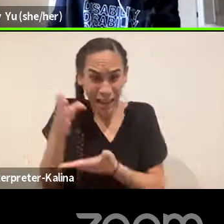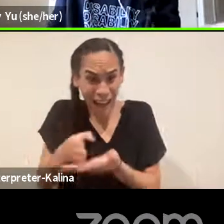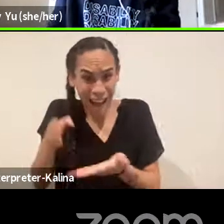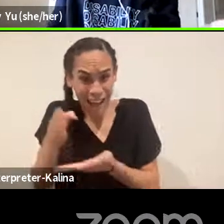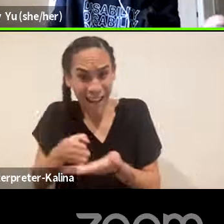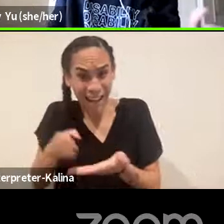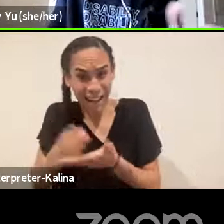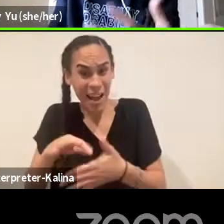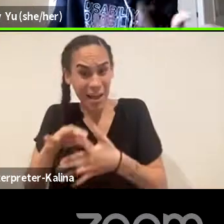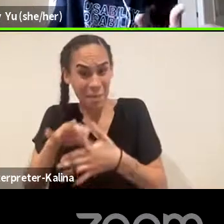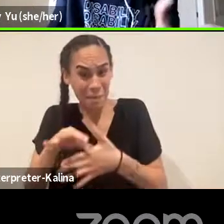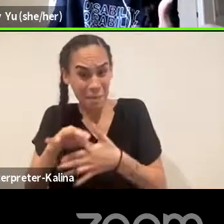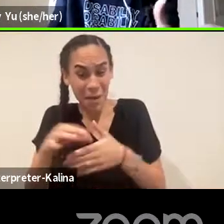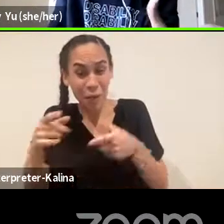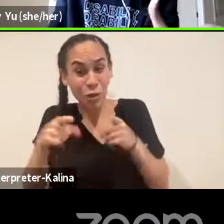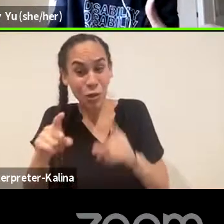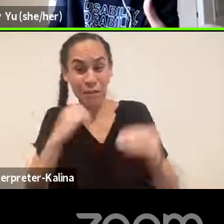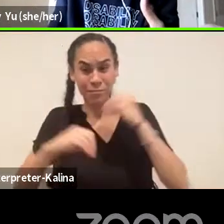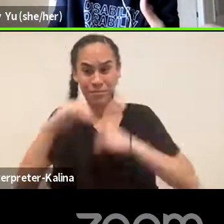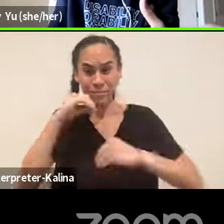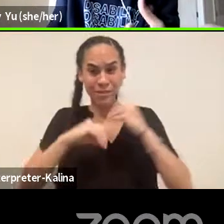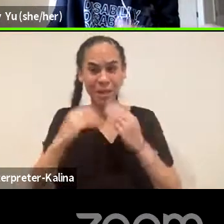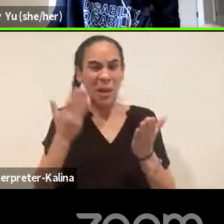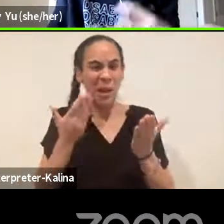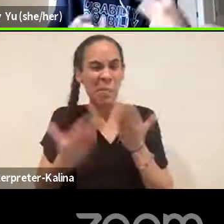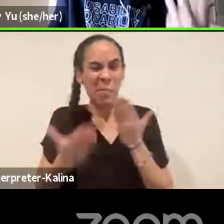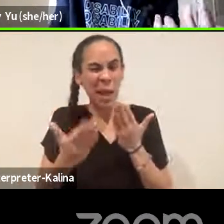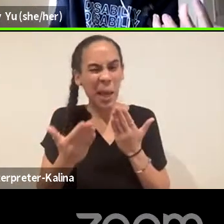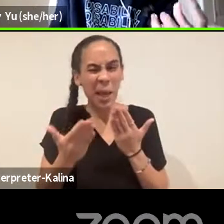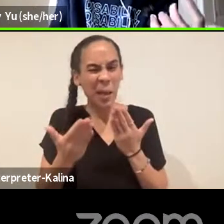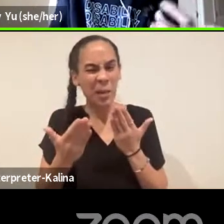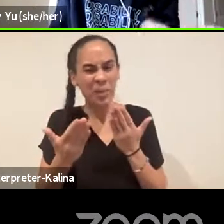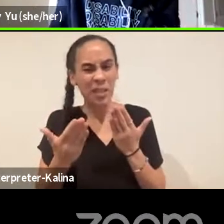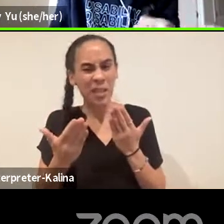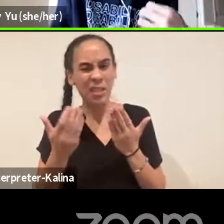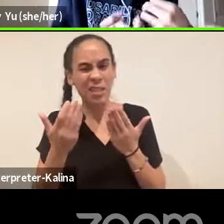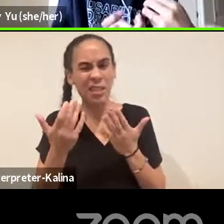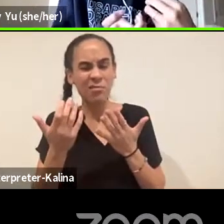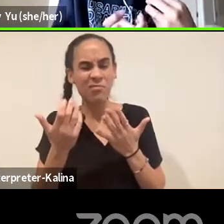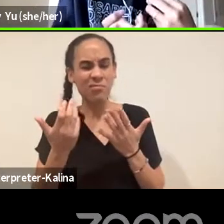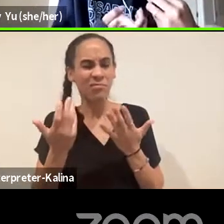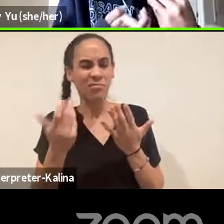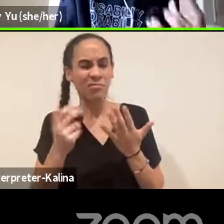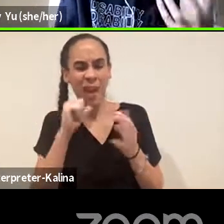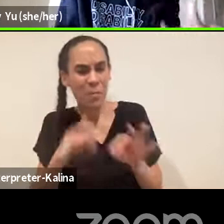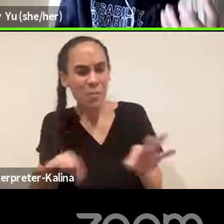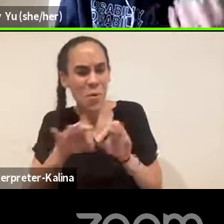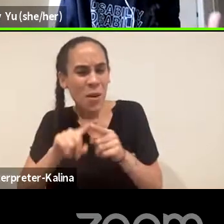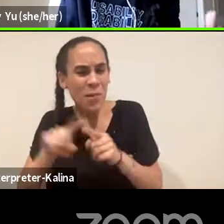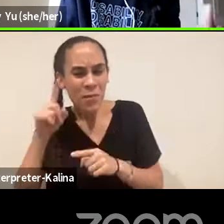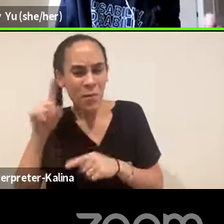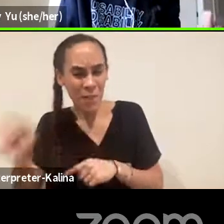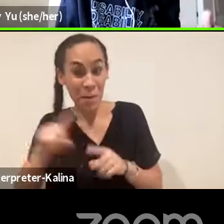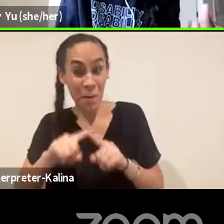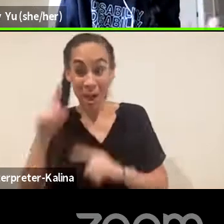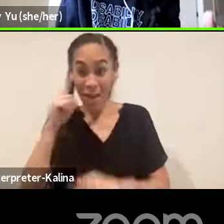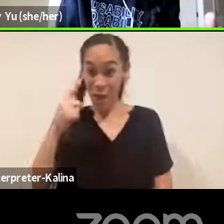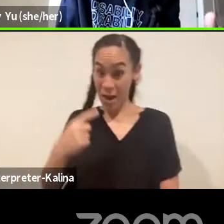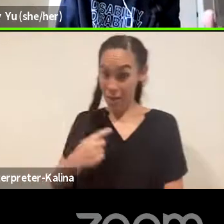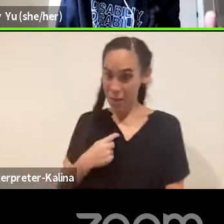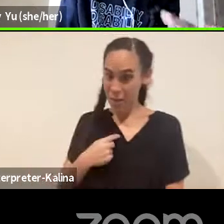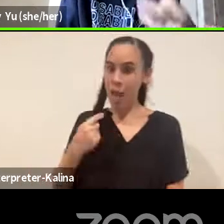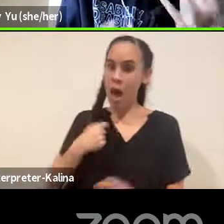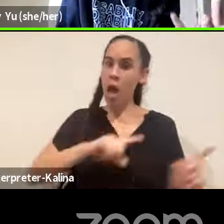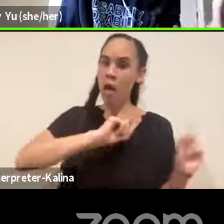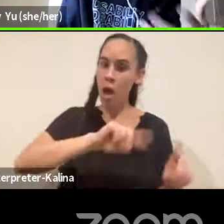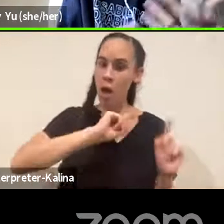during an entree course probably doesn't mean that much. But for someone like me who has had to go to so many dinner